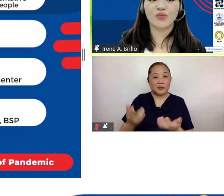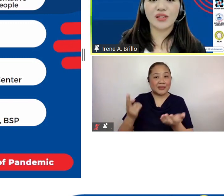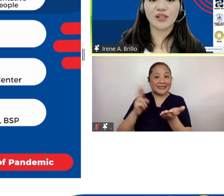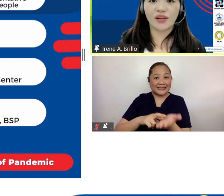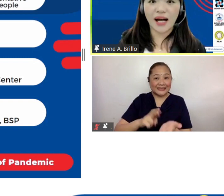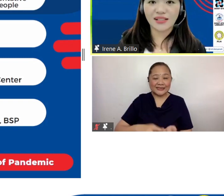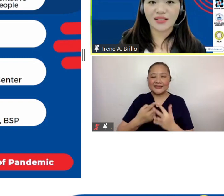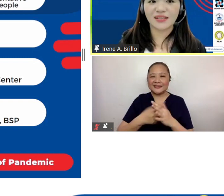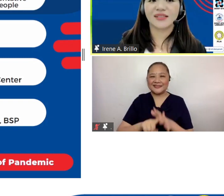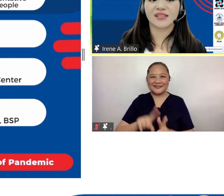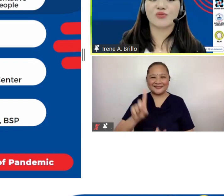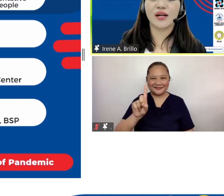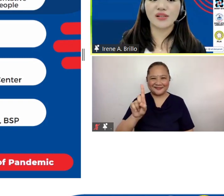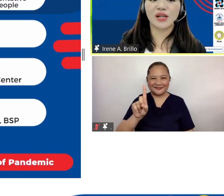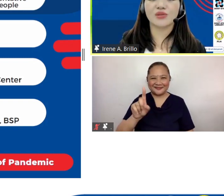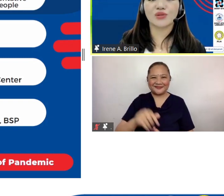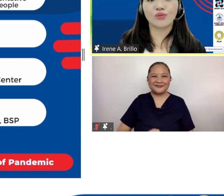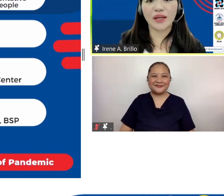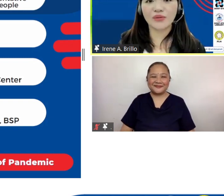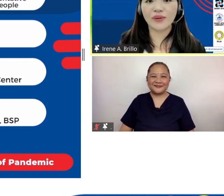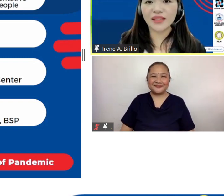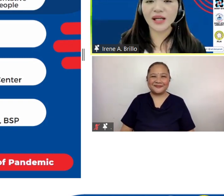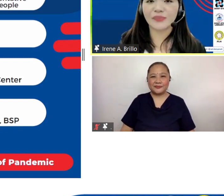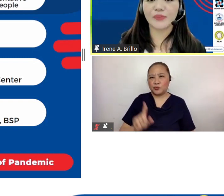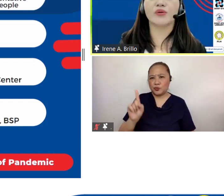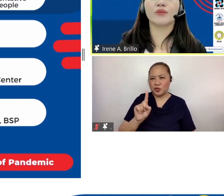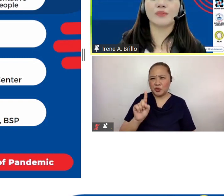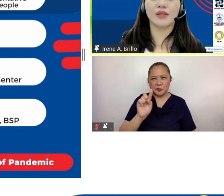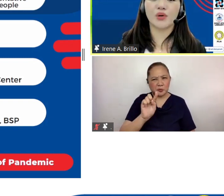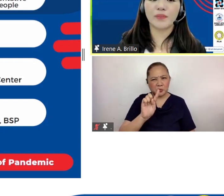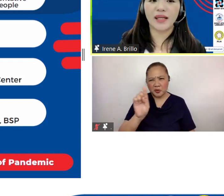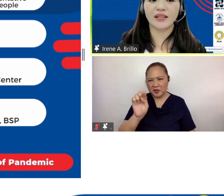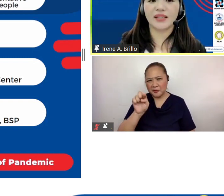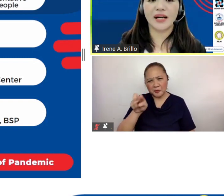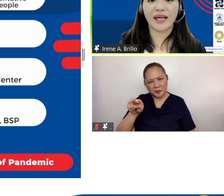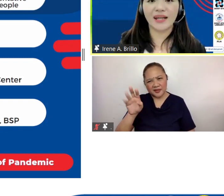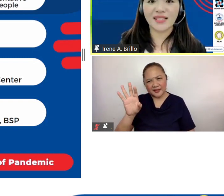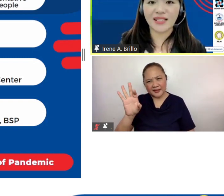at 1 o'clock. So 1 o'clock to 1:29 po, we will be